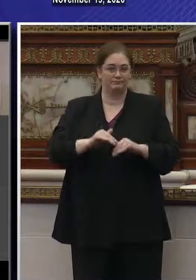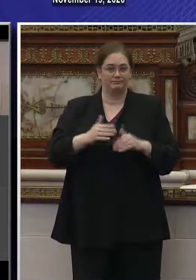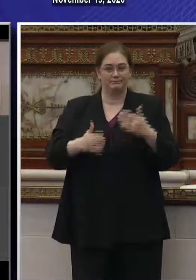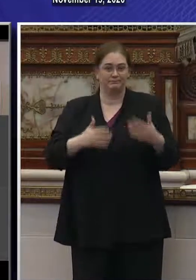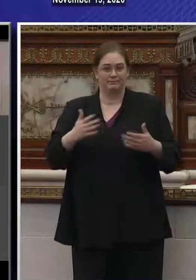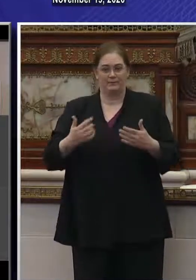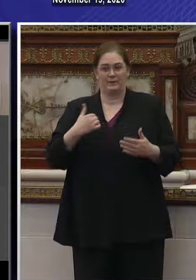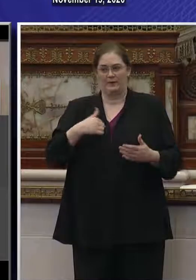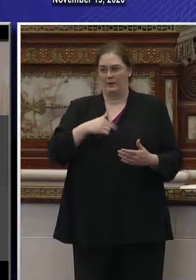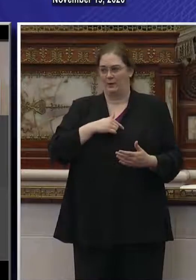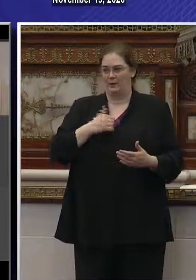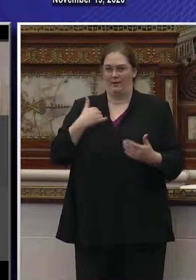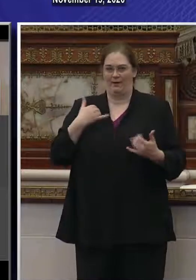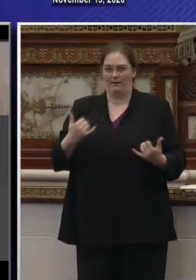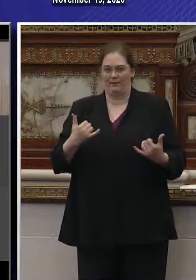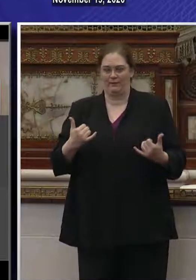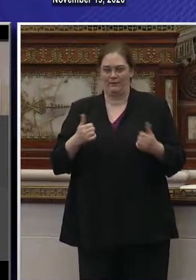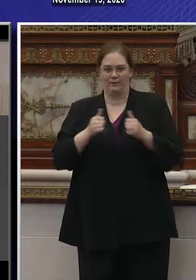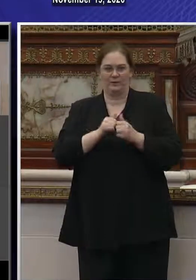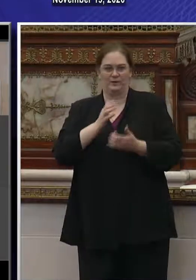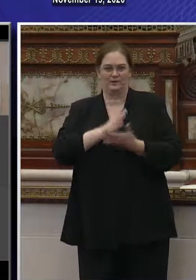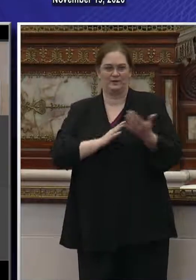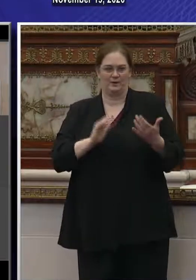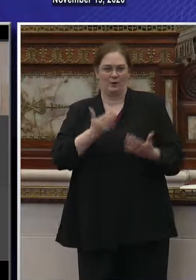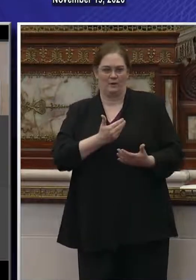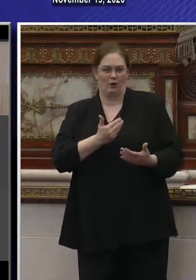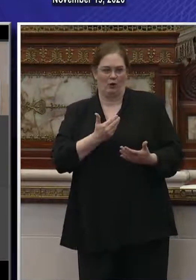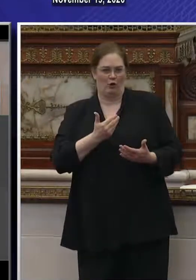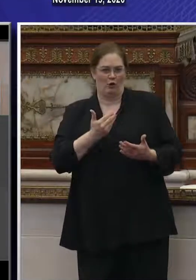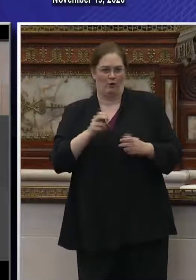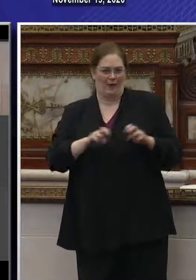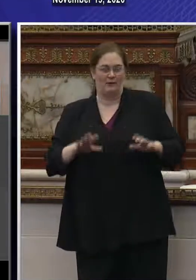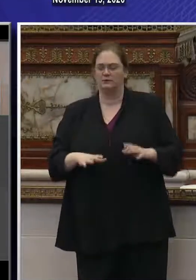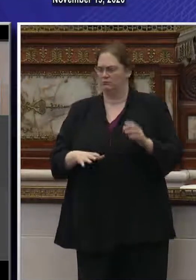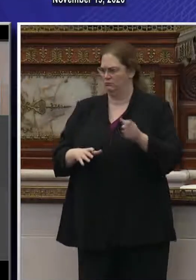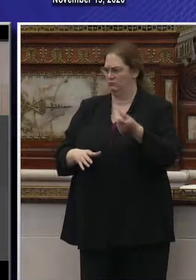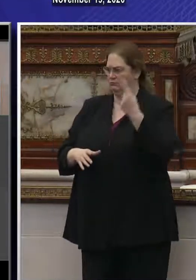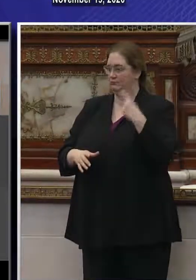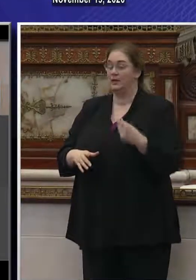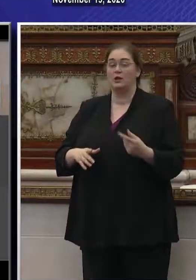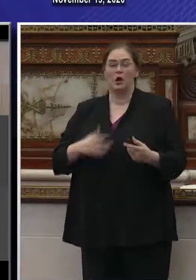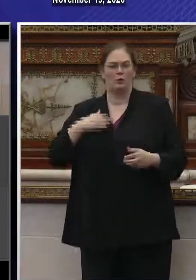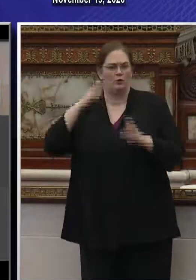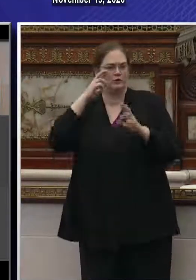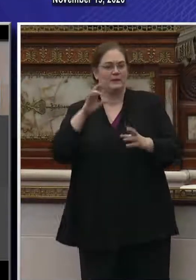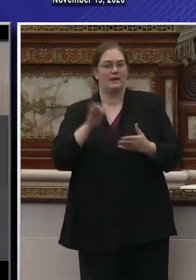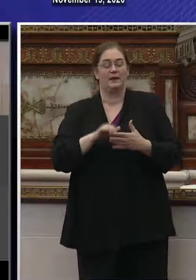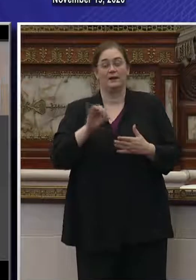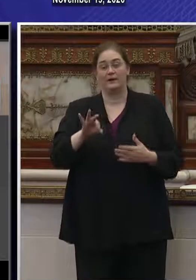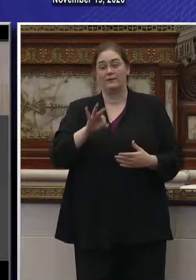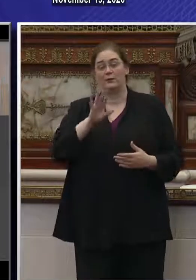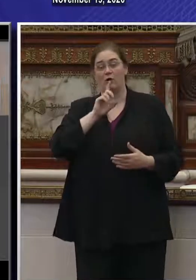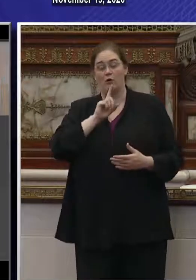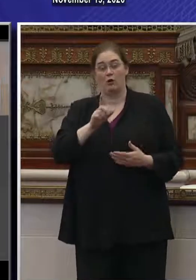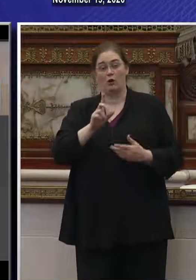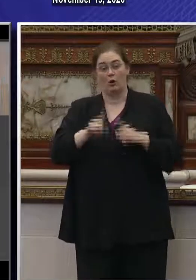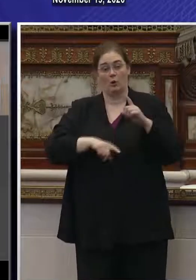that we are under right now with some of our. Correct. And we totally respect that. If there are